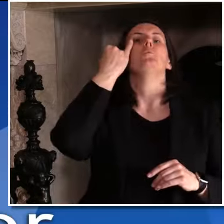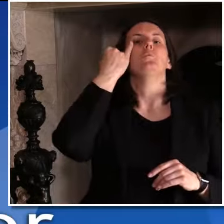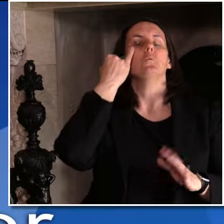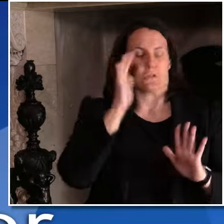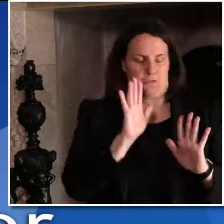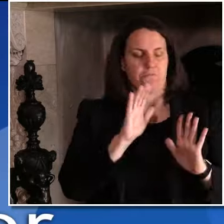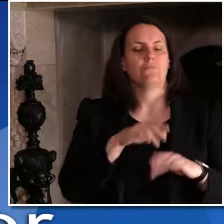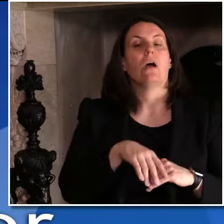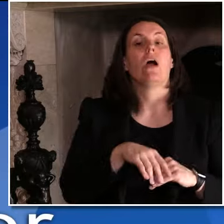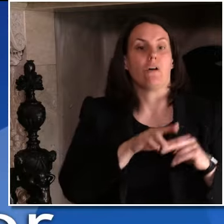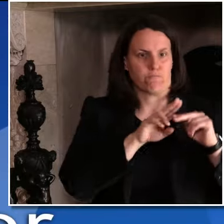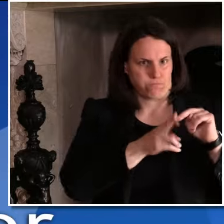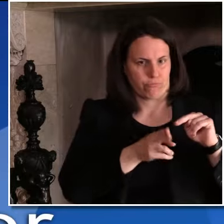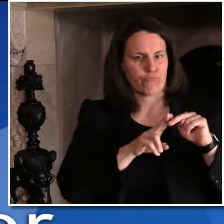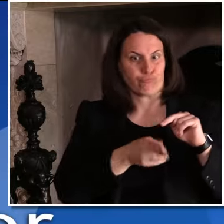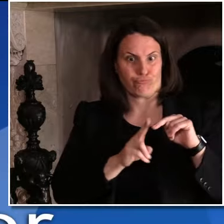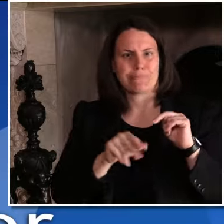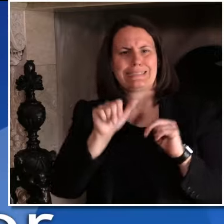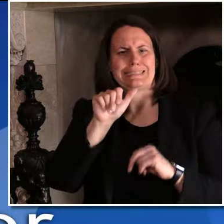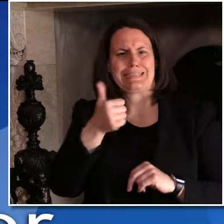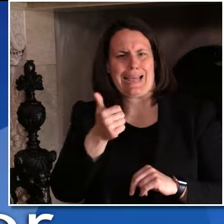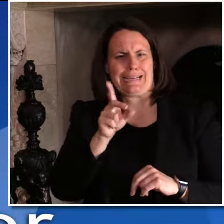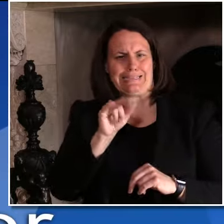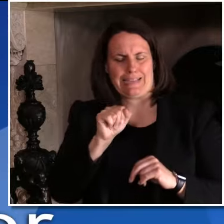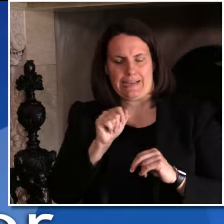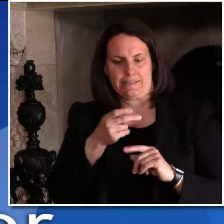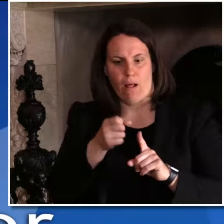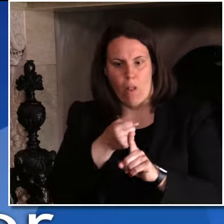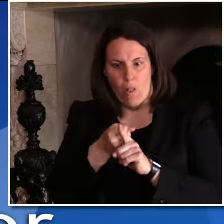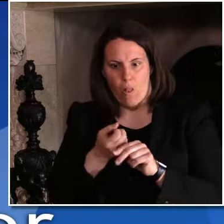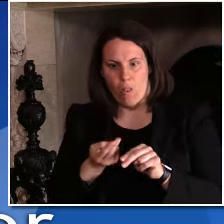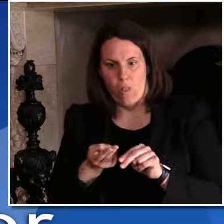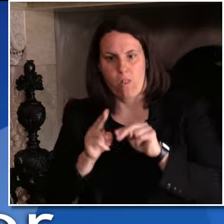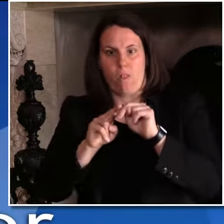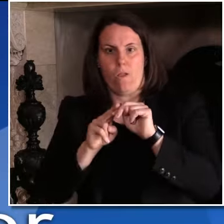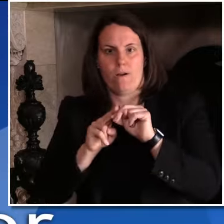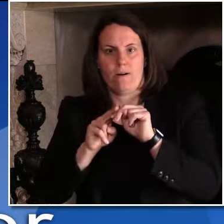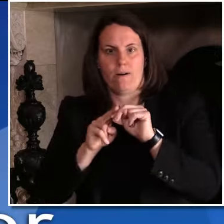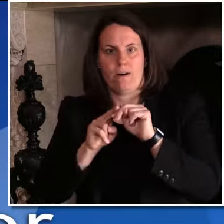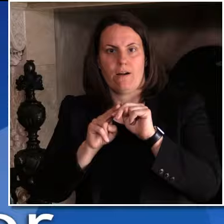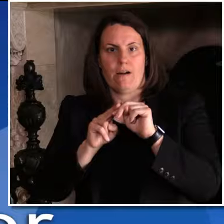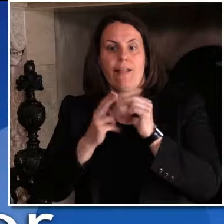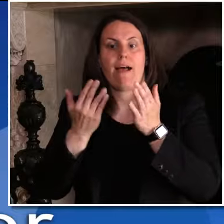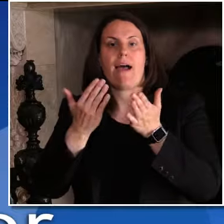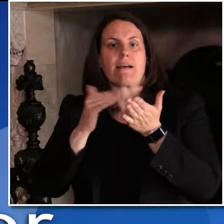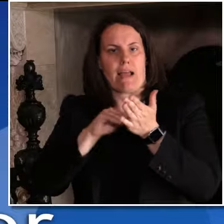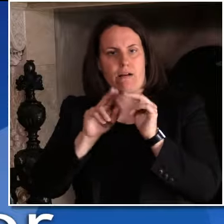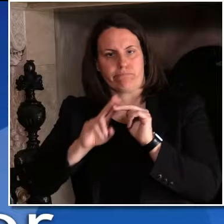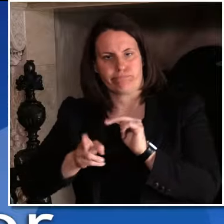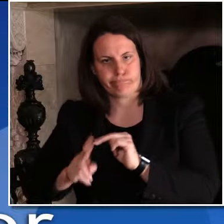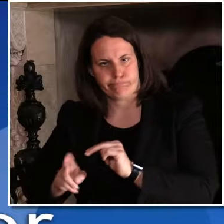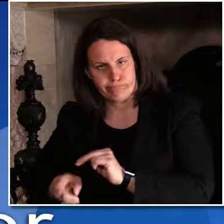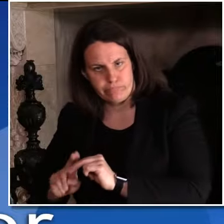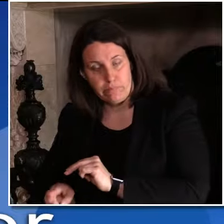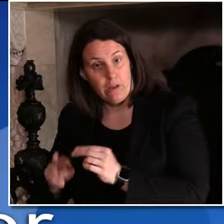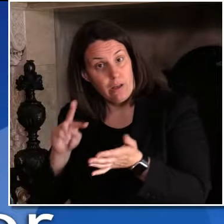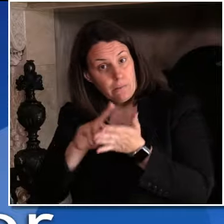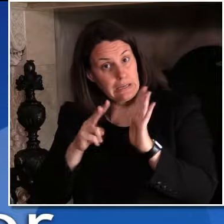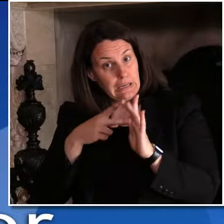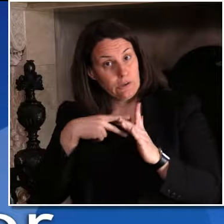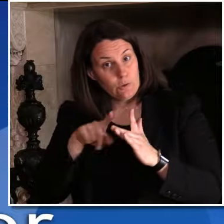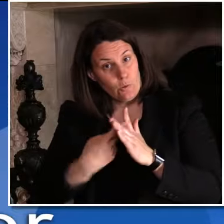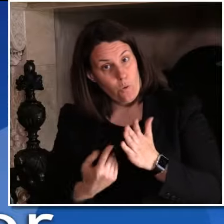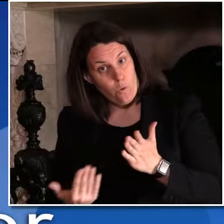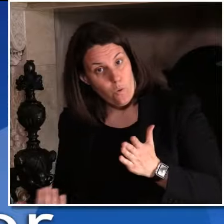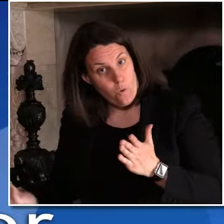general downward trend, is that what you're talking about, or does that reset the clock if there's one day in that period? We'll take